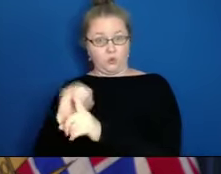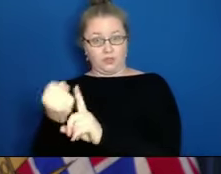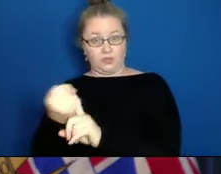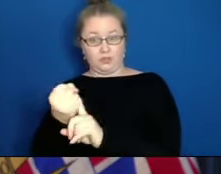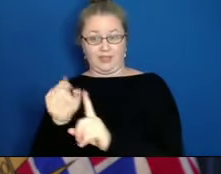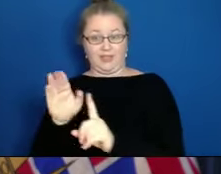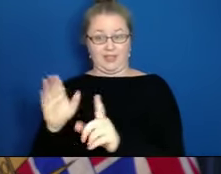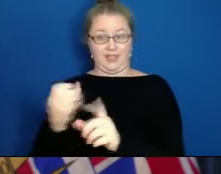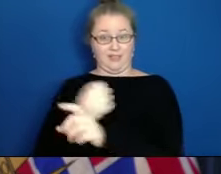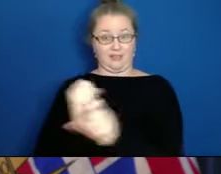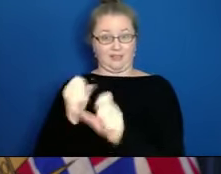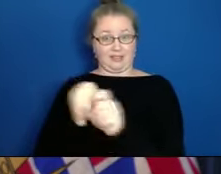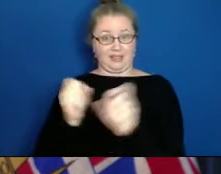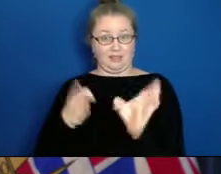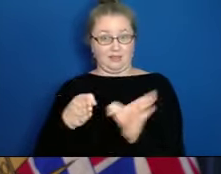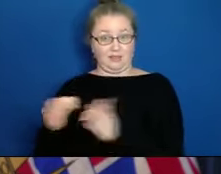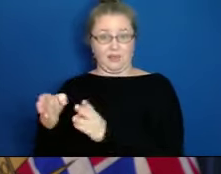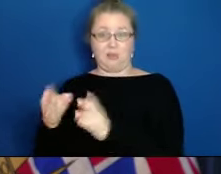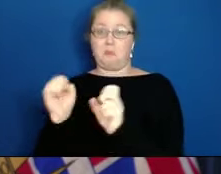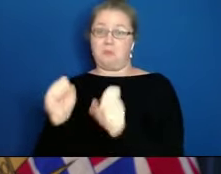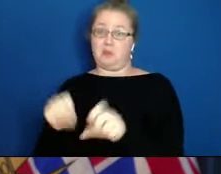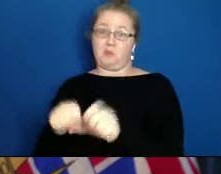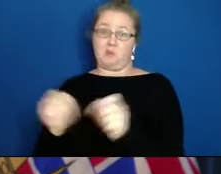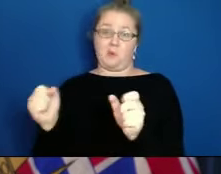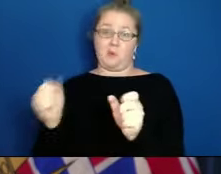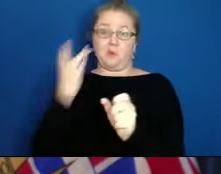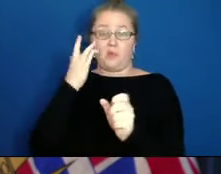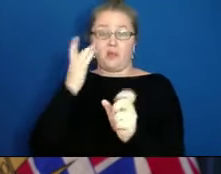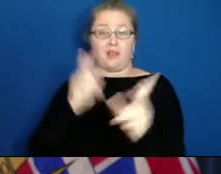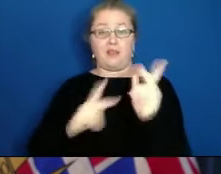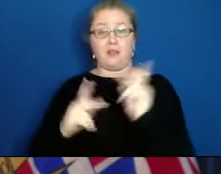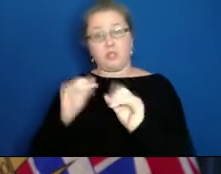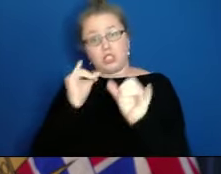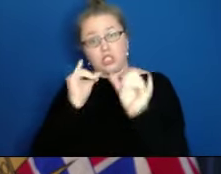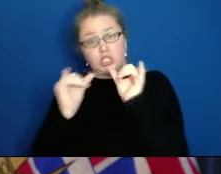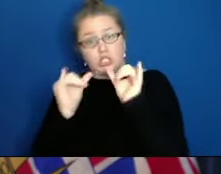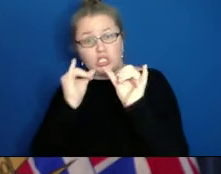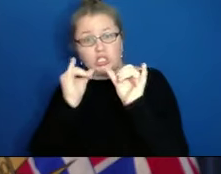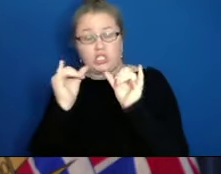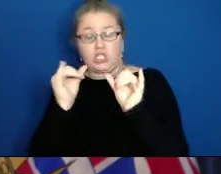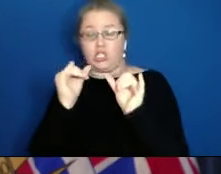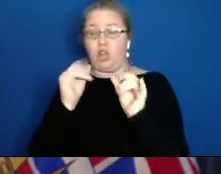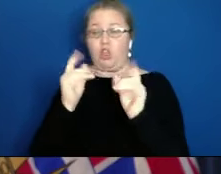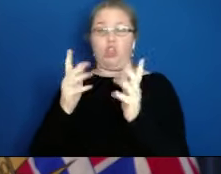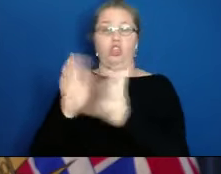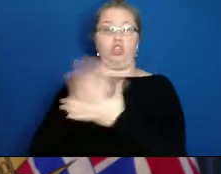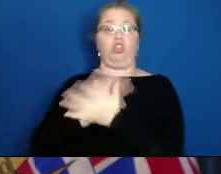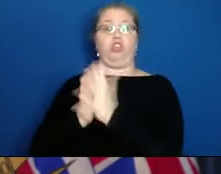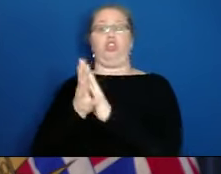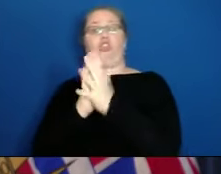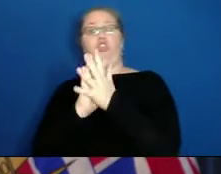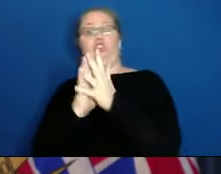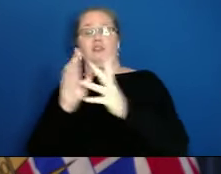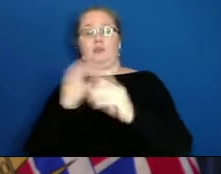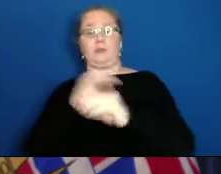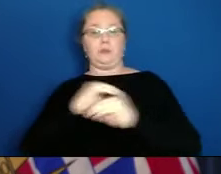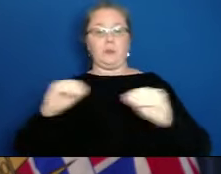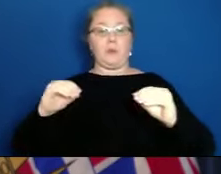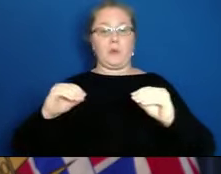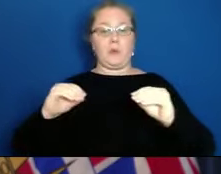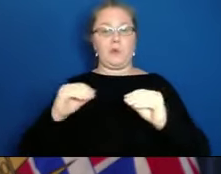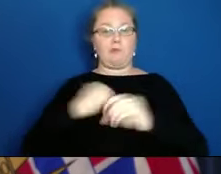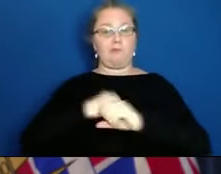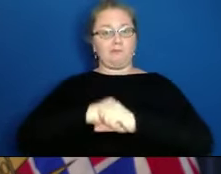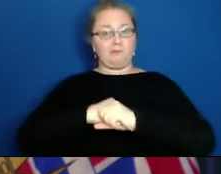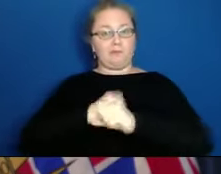that safety plans may not be followed and people may be mixing in a way that can be risky. We will be paying